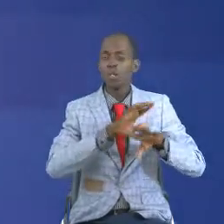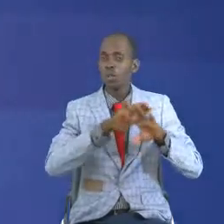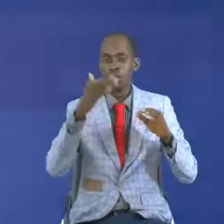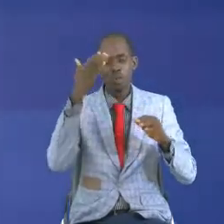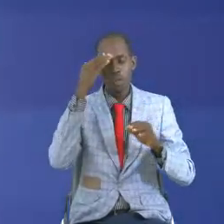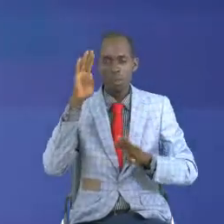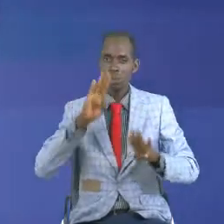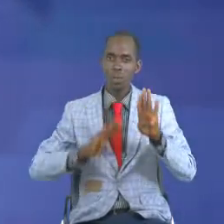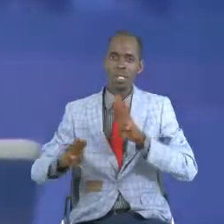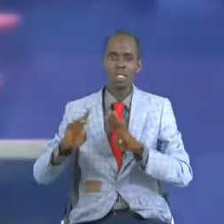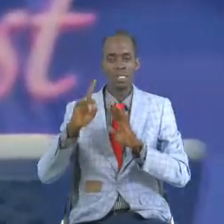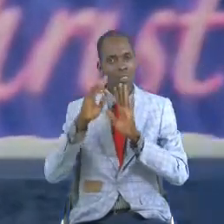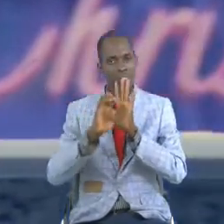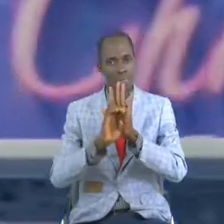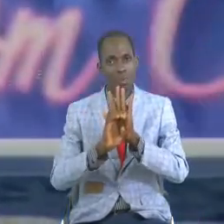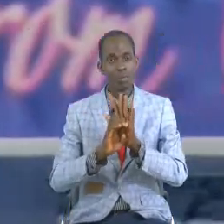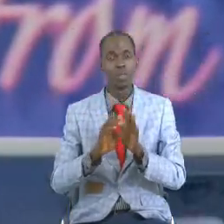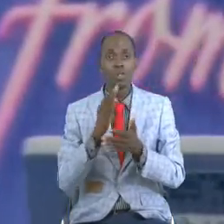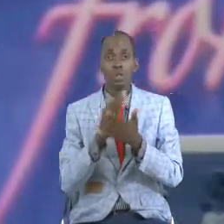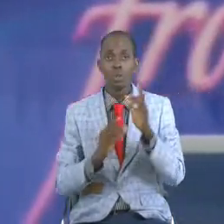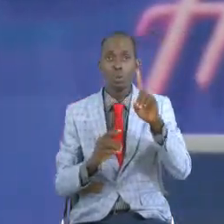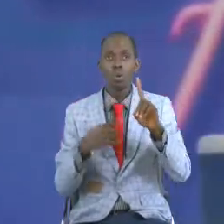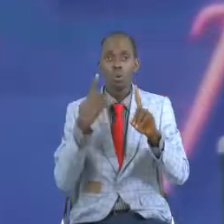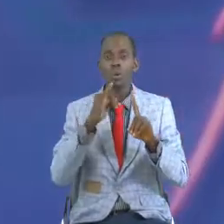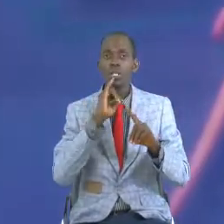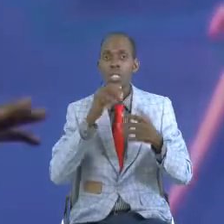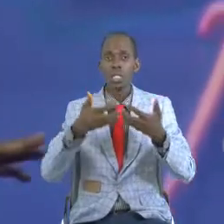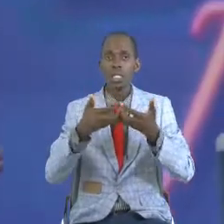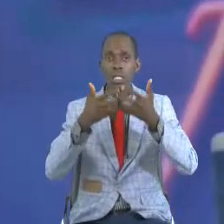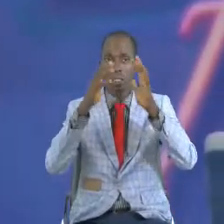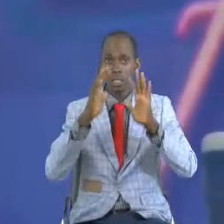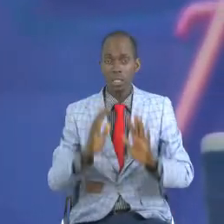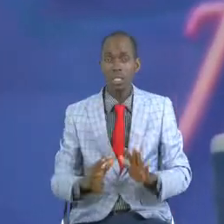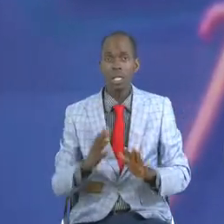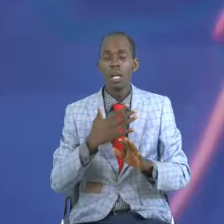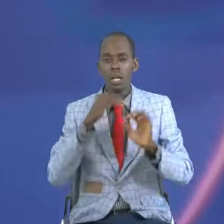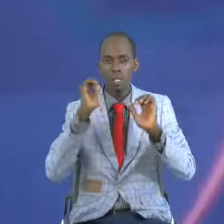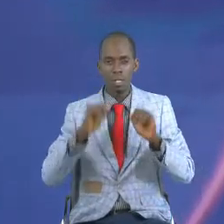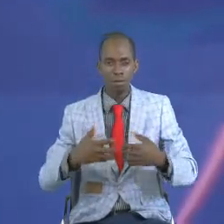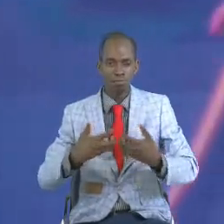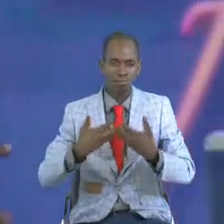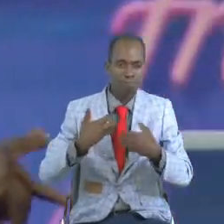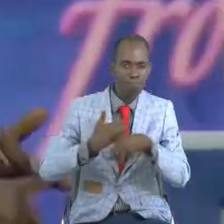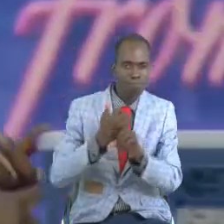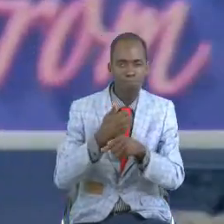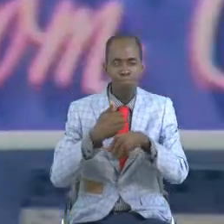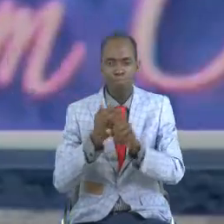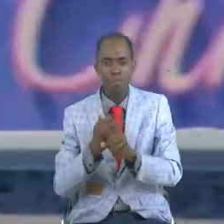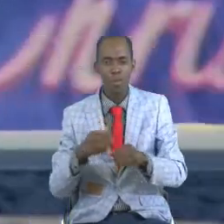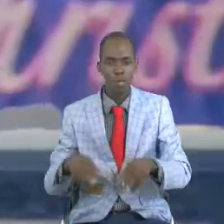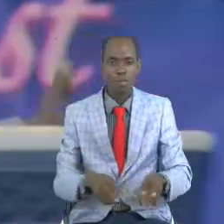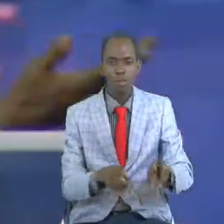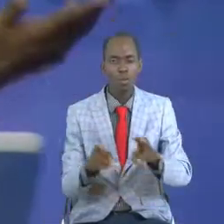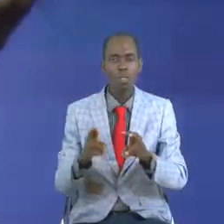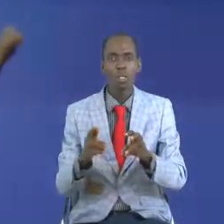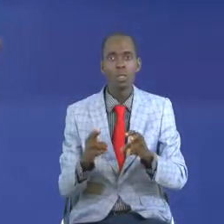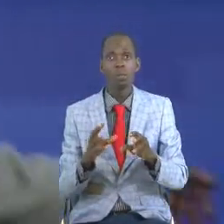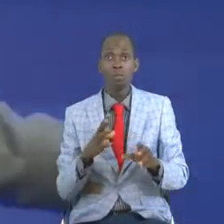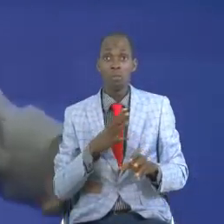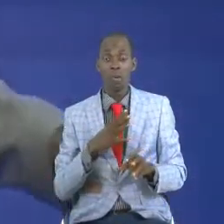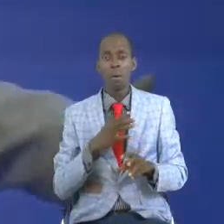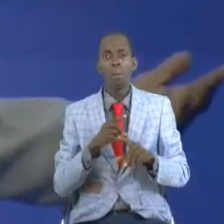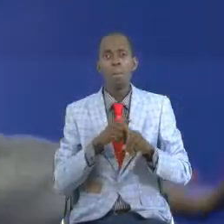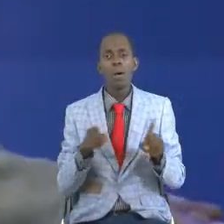somebody who is an engineer and it can construct any road and all that but as a medical